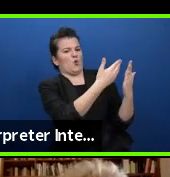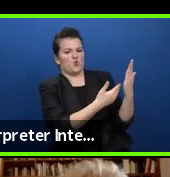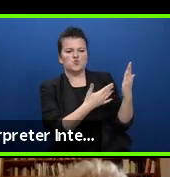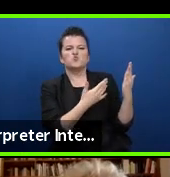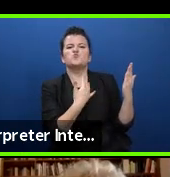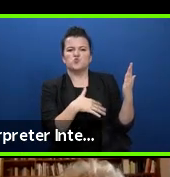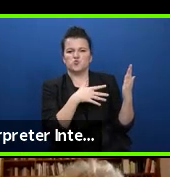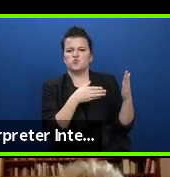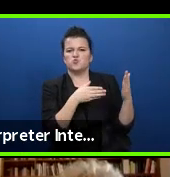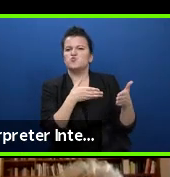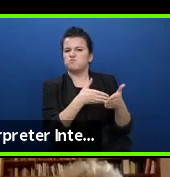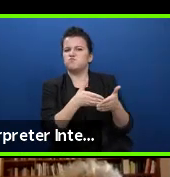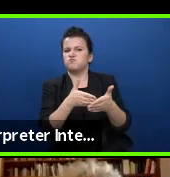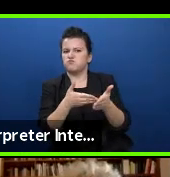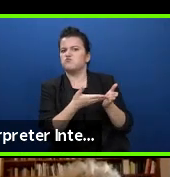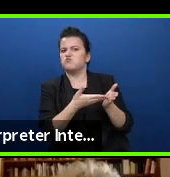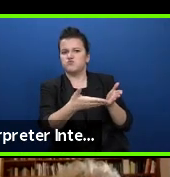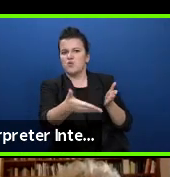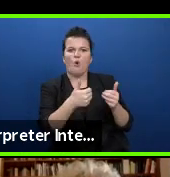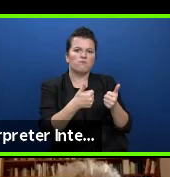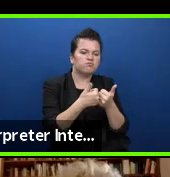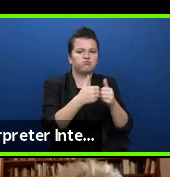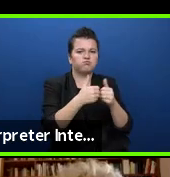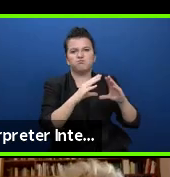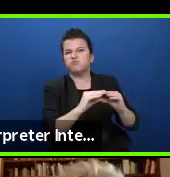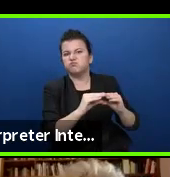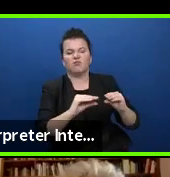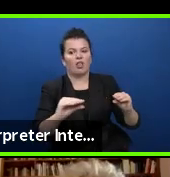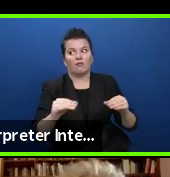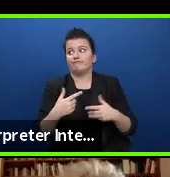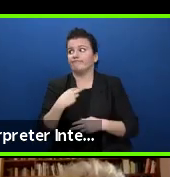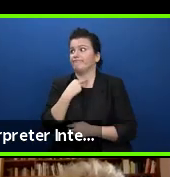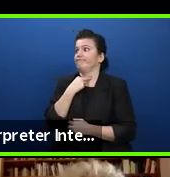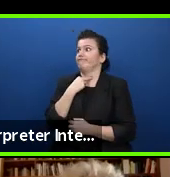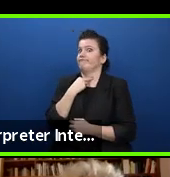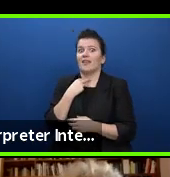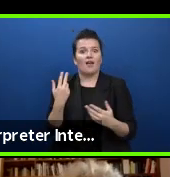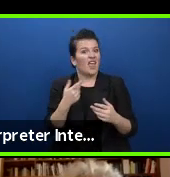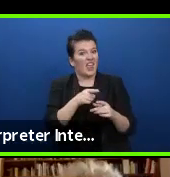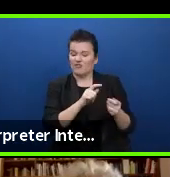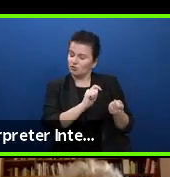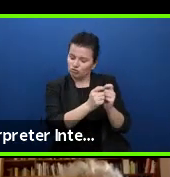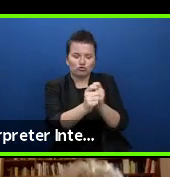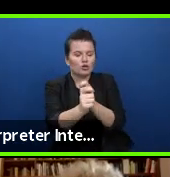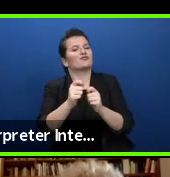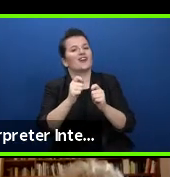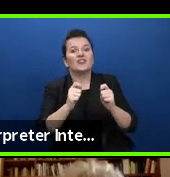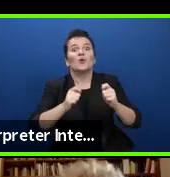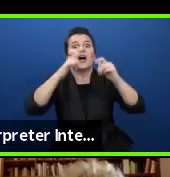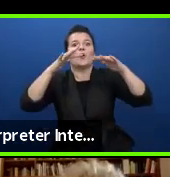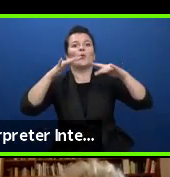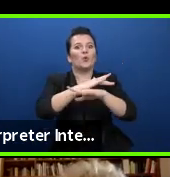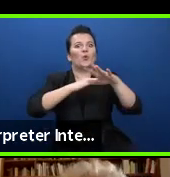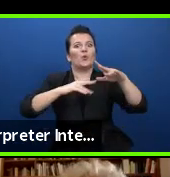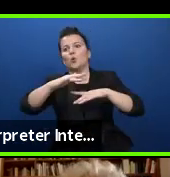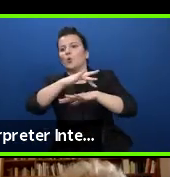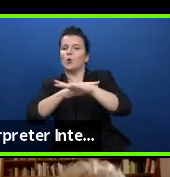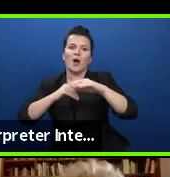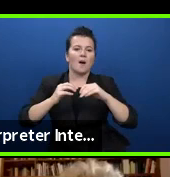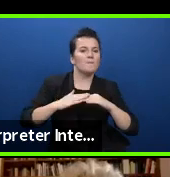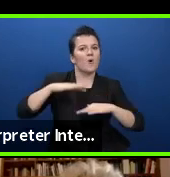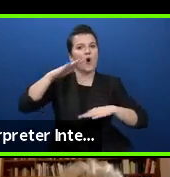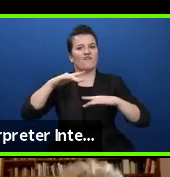very vital and vibrant performing arts scene. Thank you very much for this, Ulrika. I agree. The attention towards the